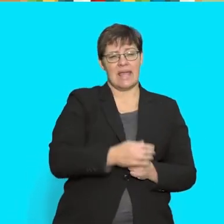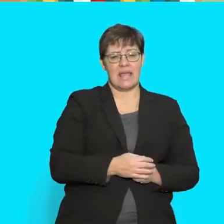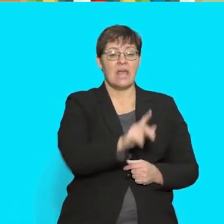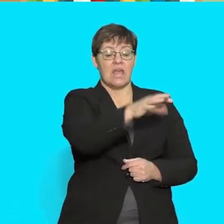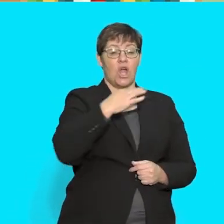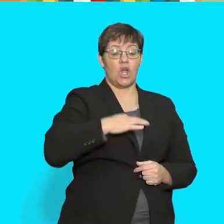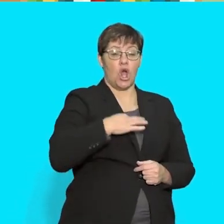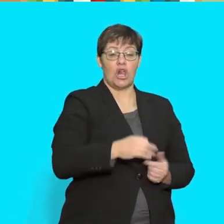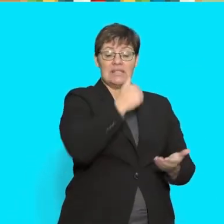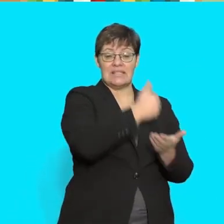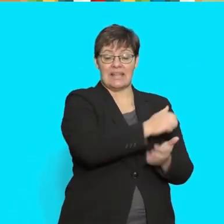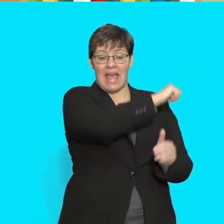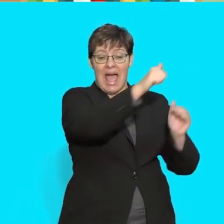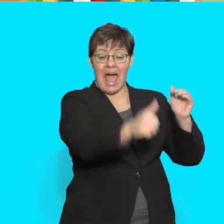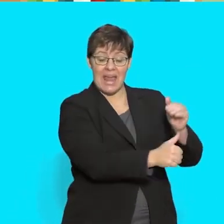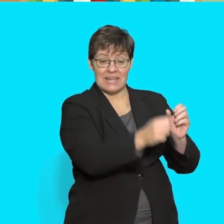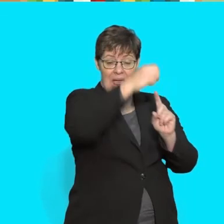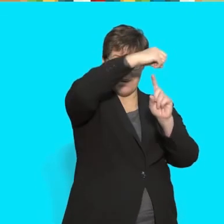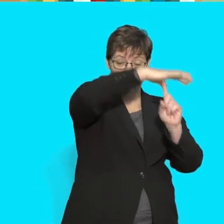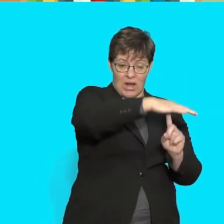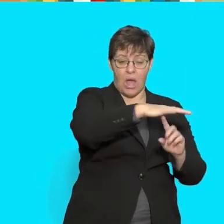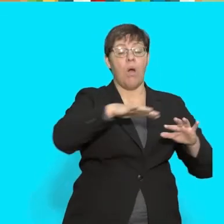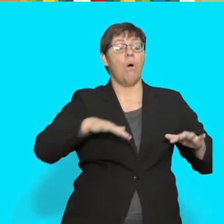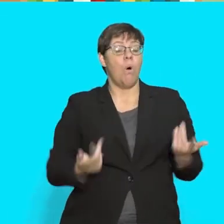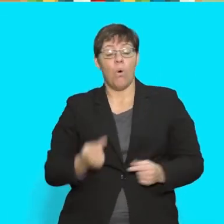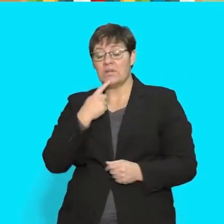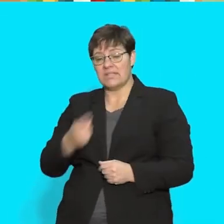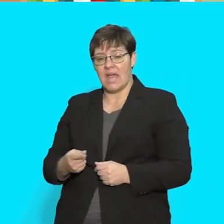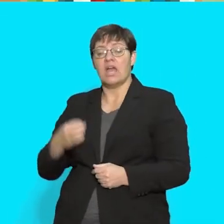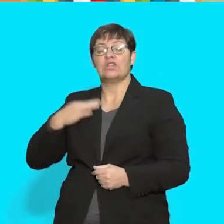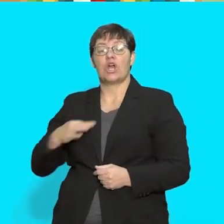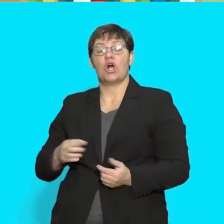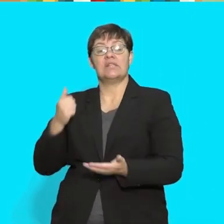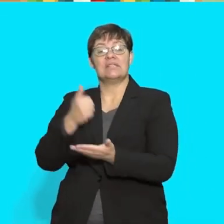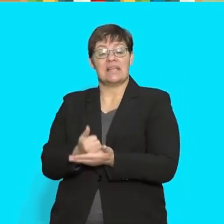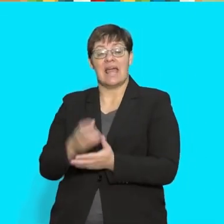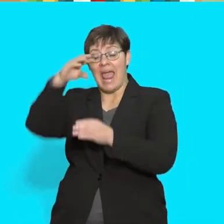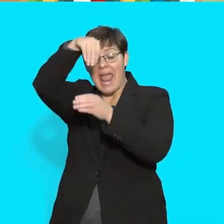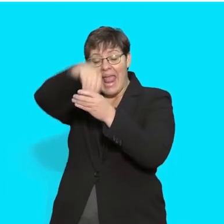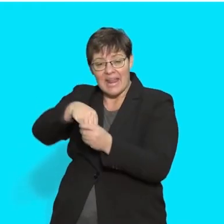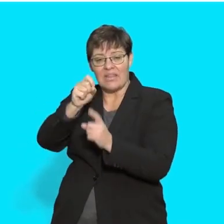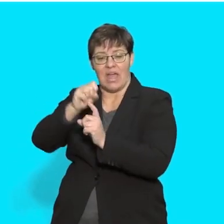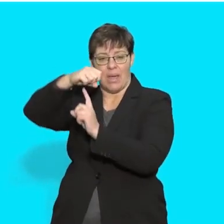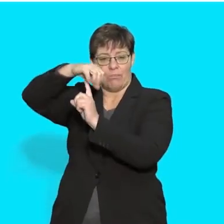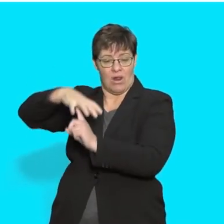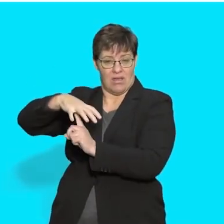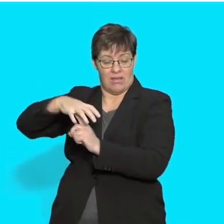sat under the umbrella? Or do I say the girls sat in the umbrella?